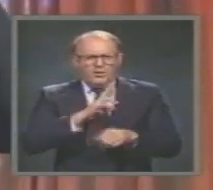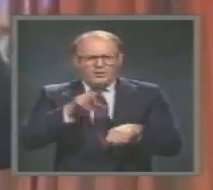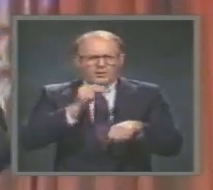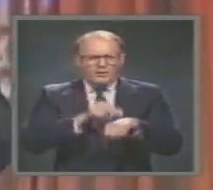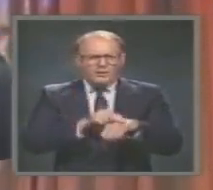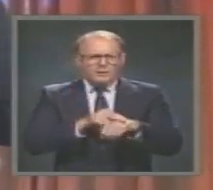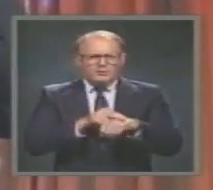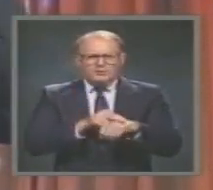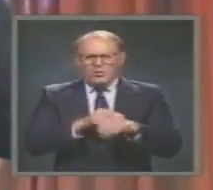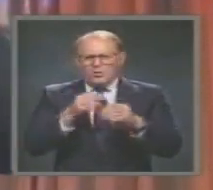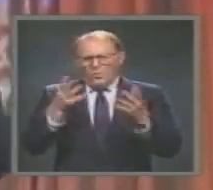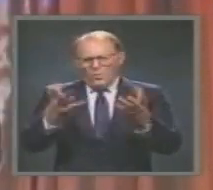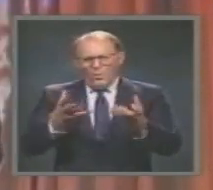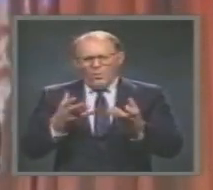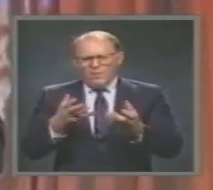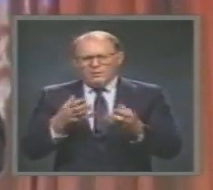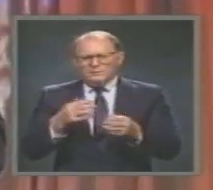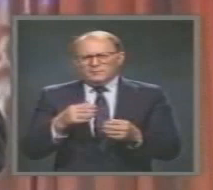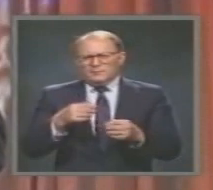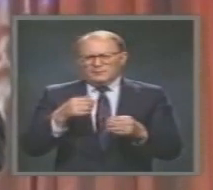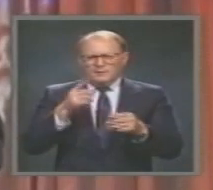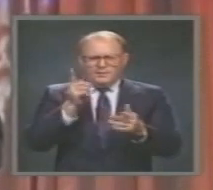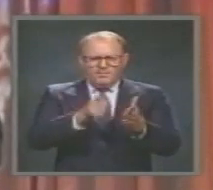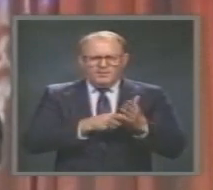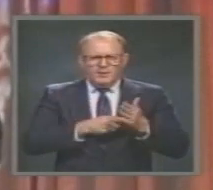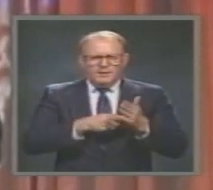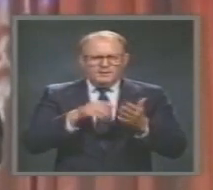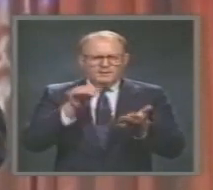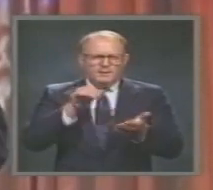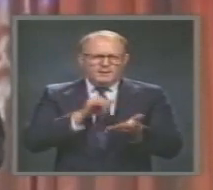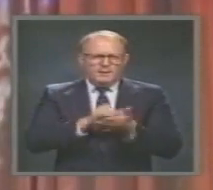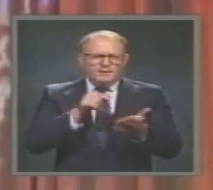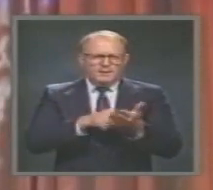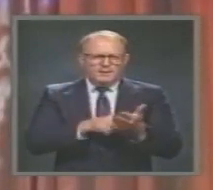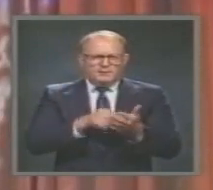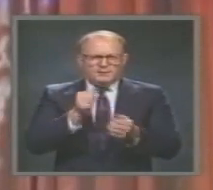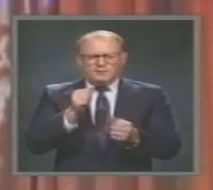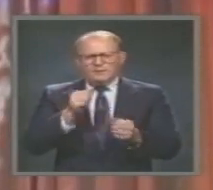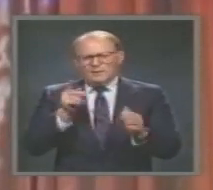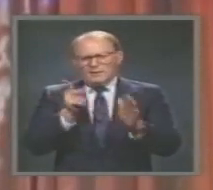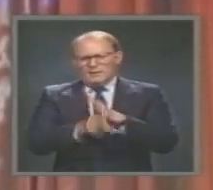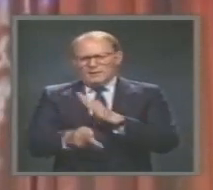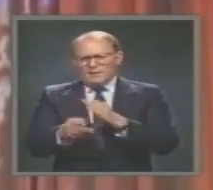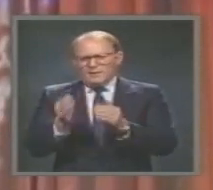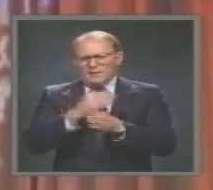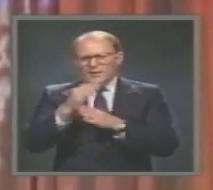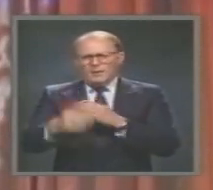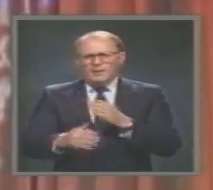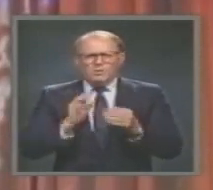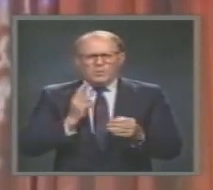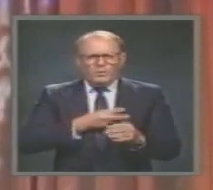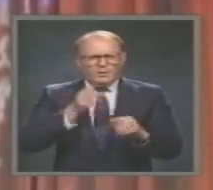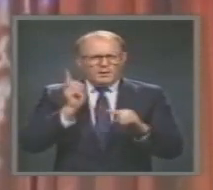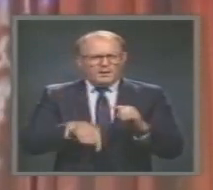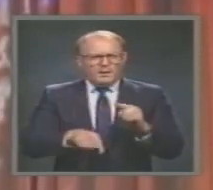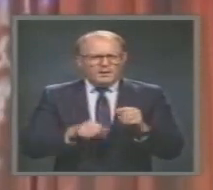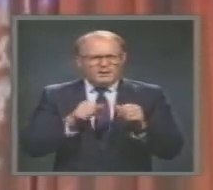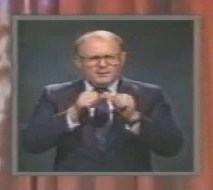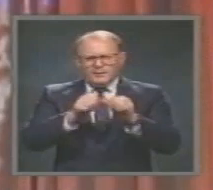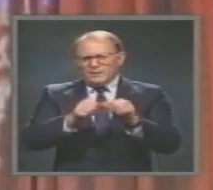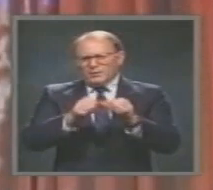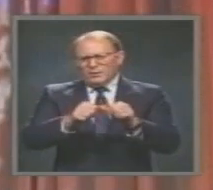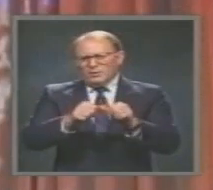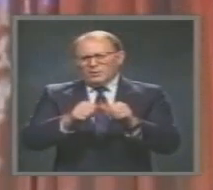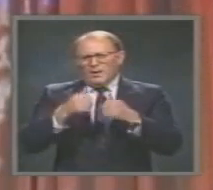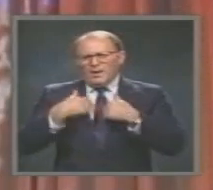human Holocaust must end." We can never build or sustain an orderly society in